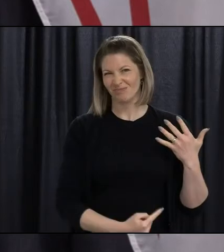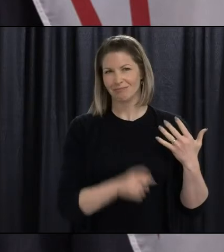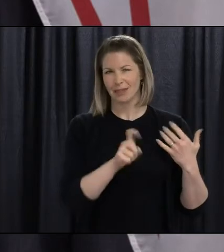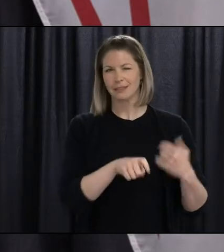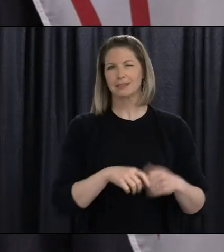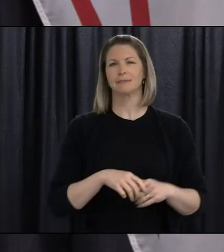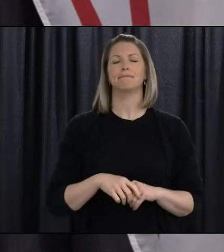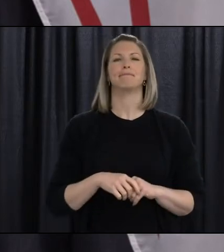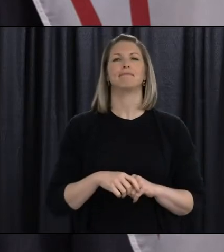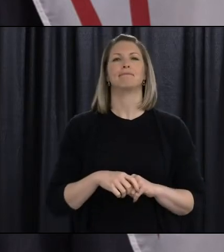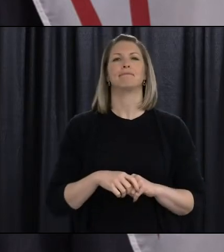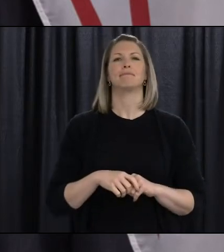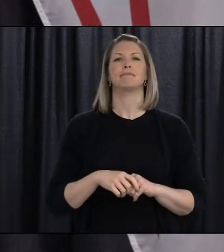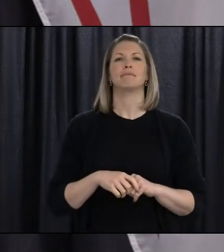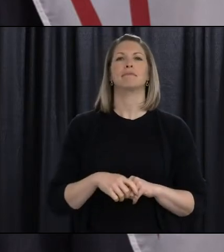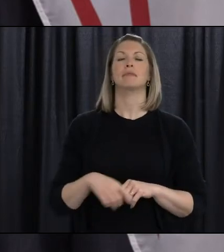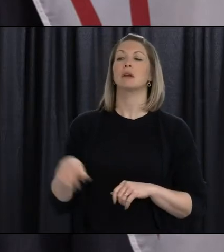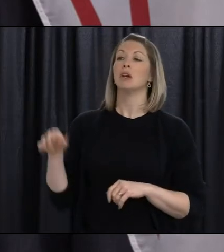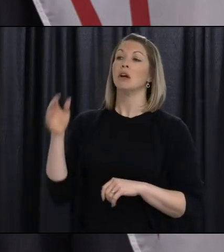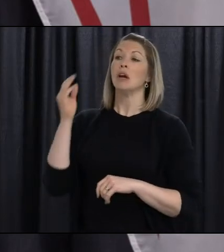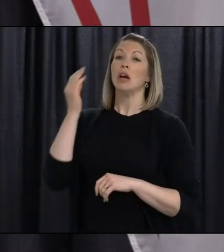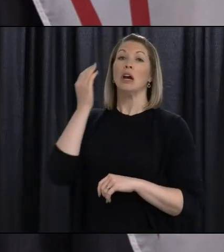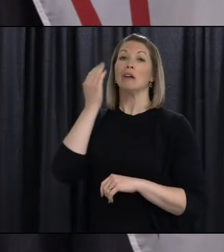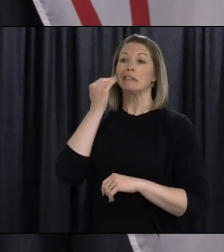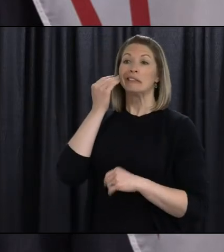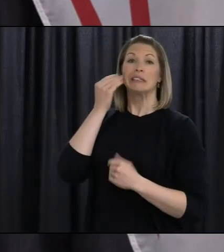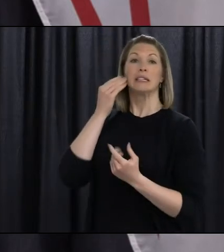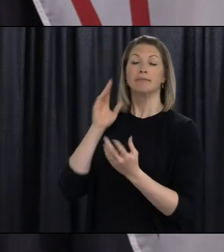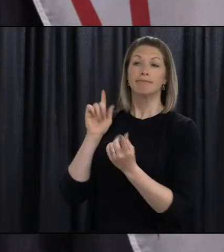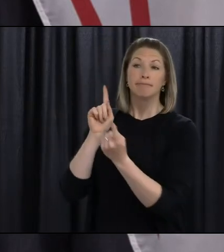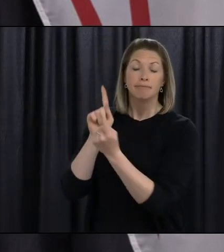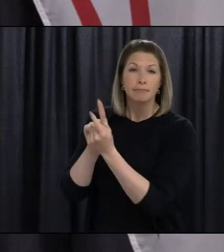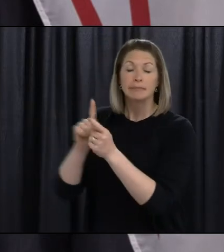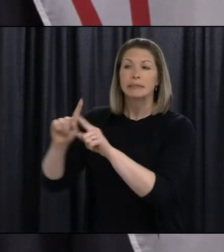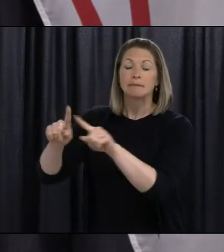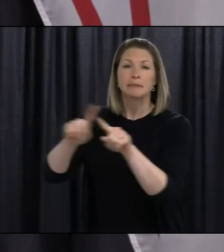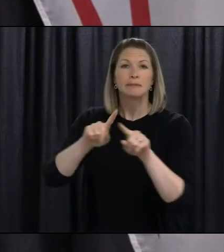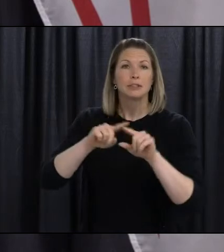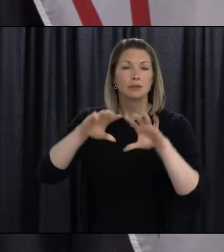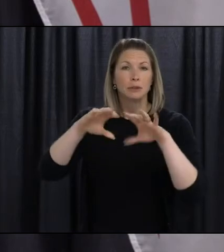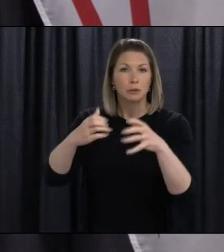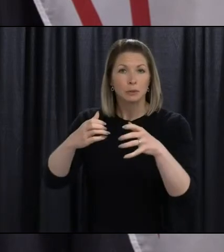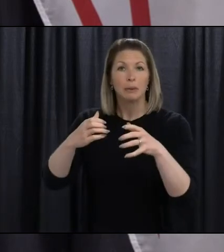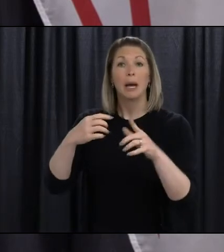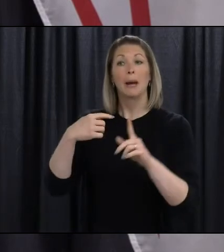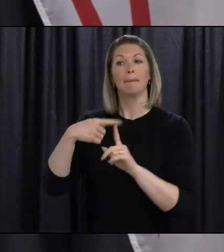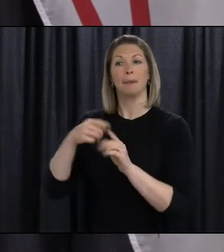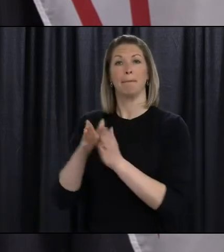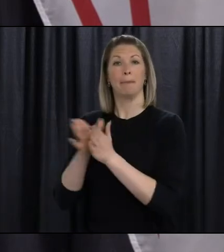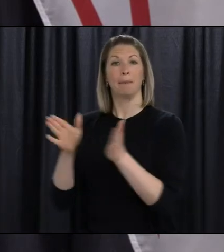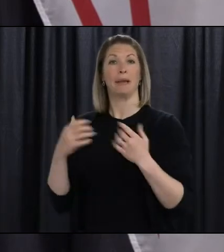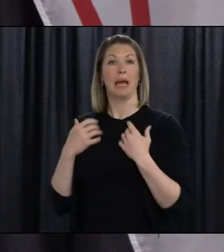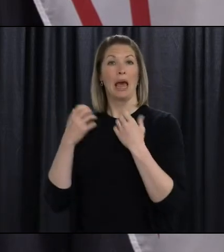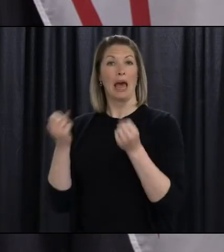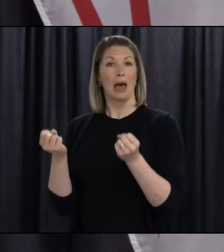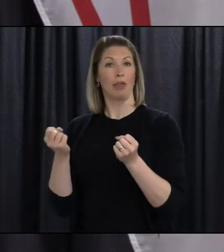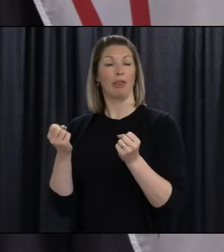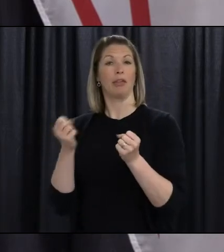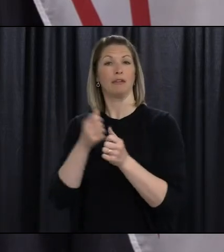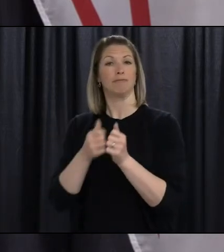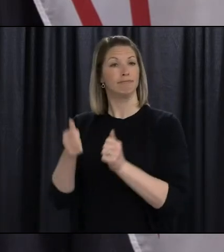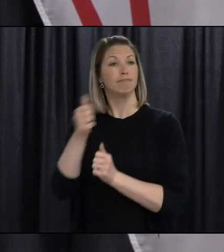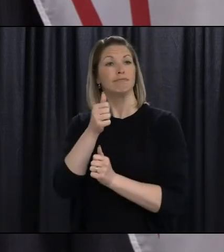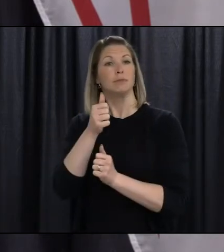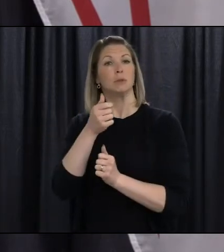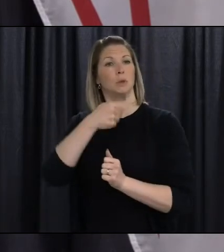Following consultation with interested parties and further evaluation of the evidence by our public health officials to ensure risks can be